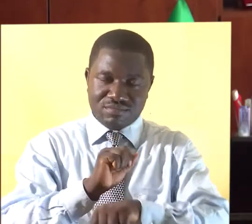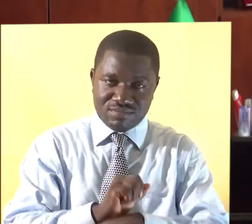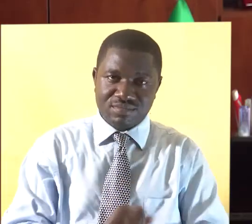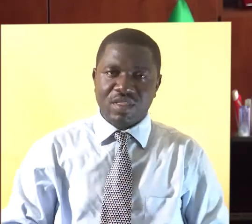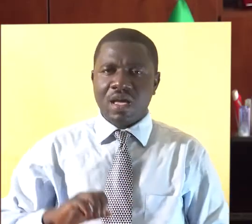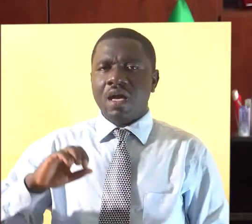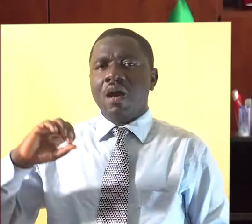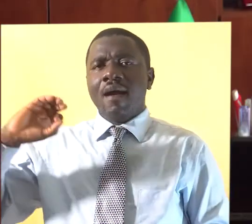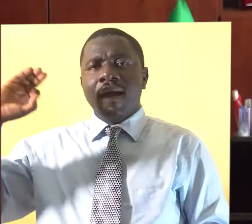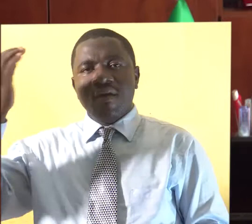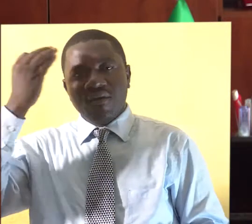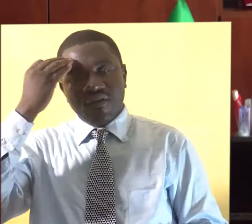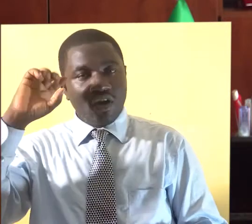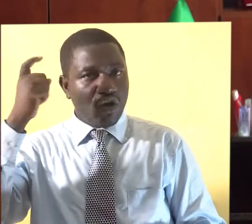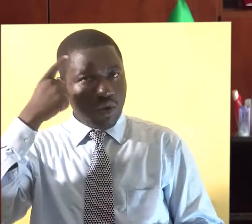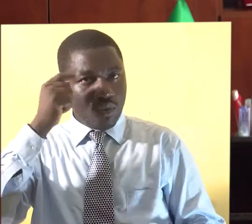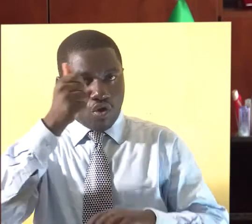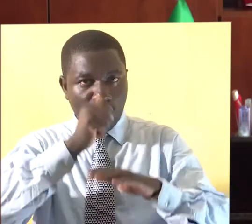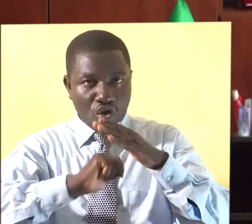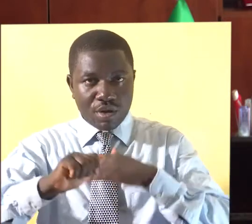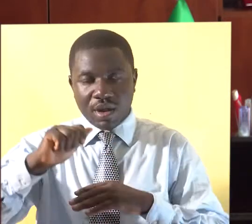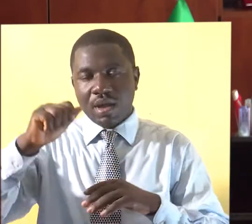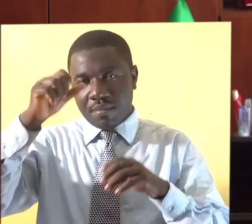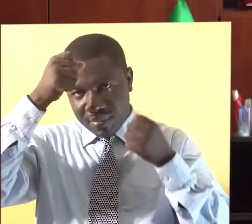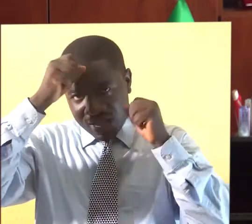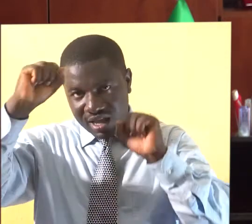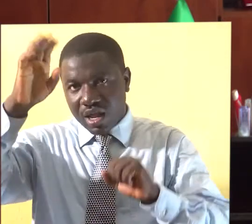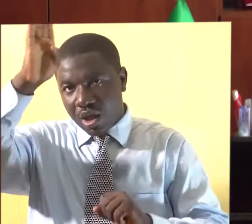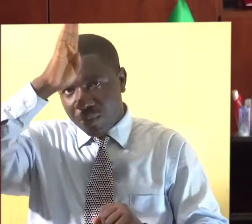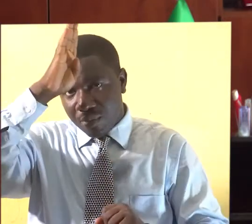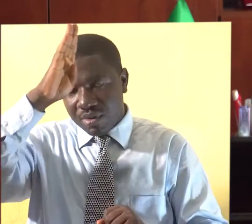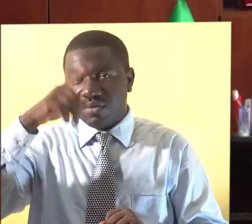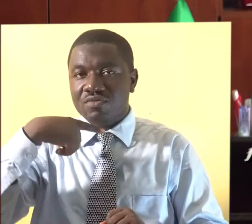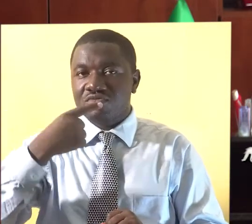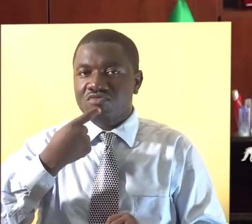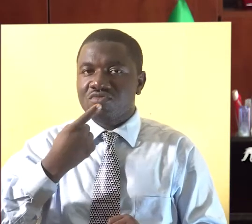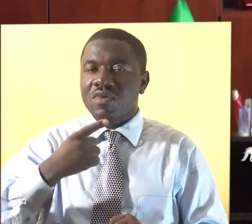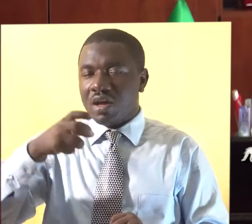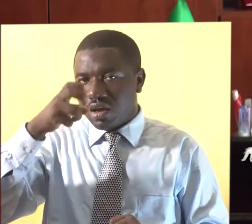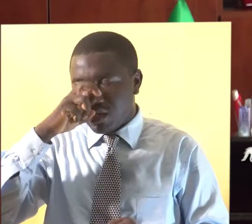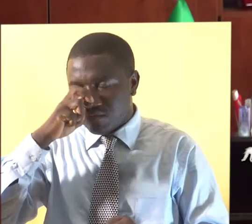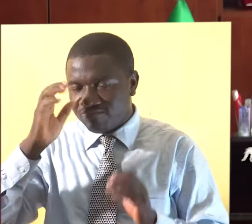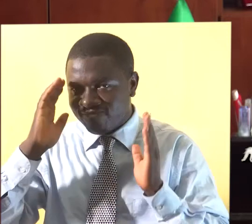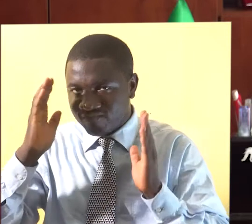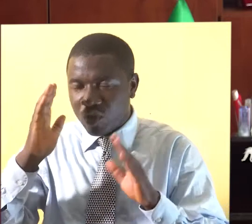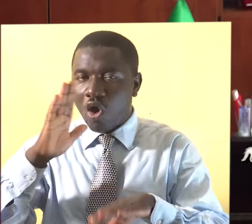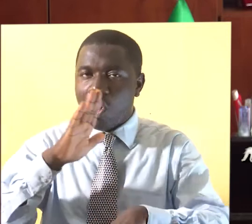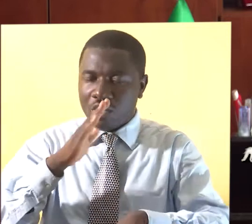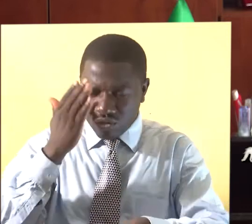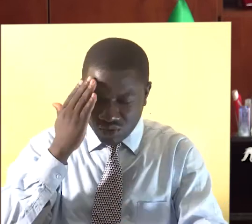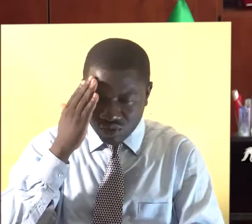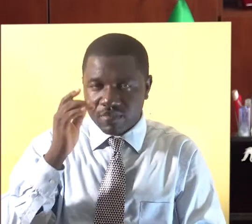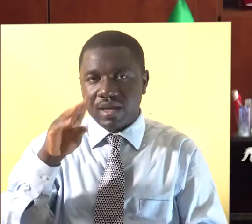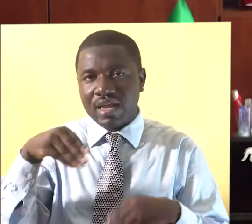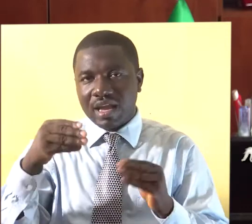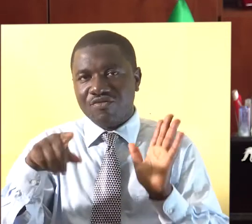President Muhammadu Buhari understands that the necessary restrictions on movement imposed may have negative impacts